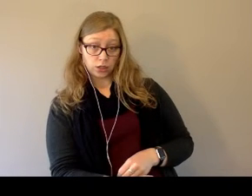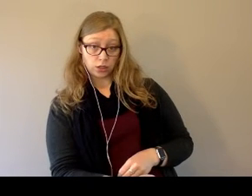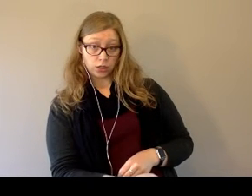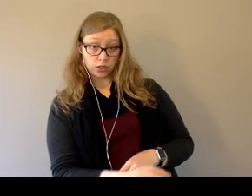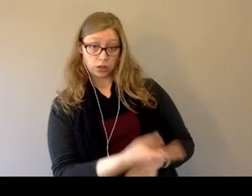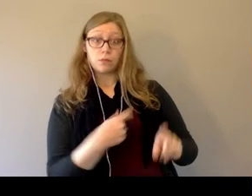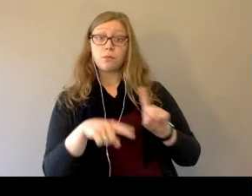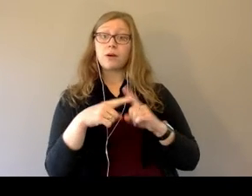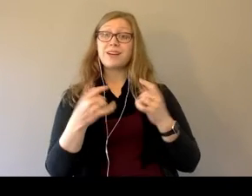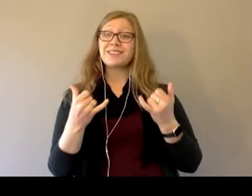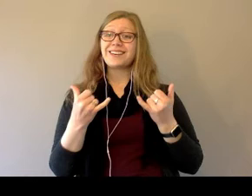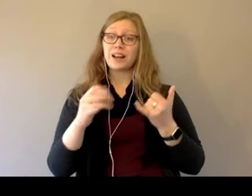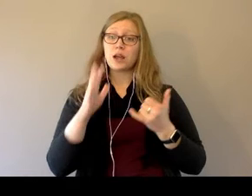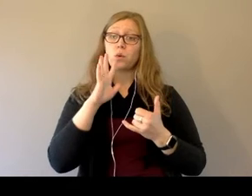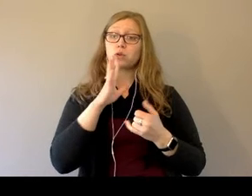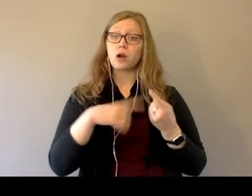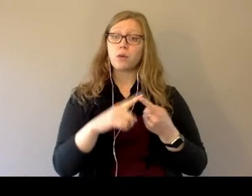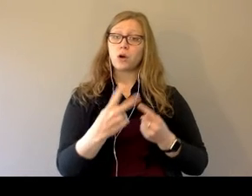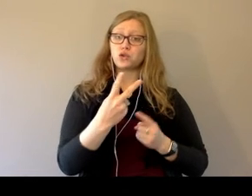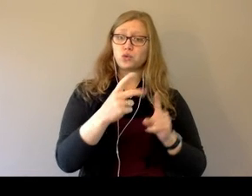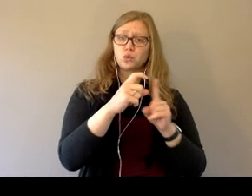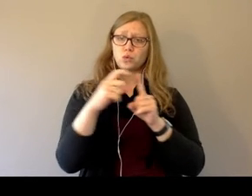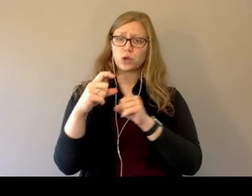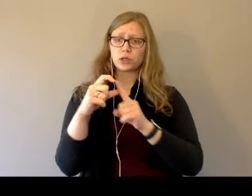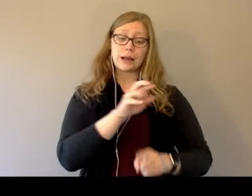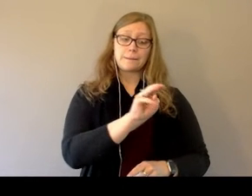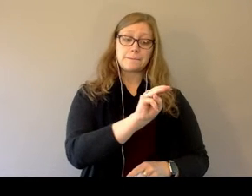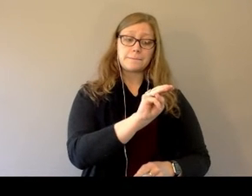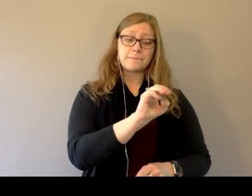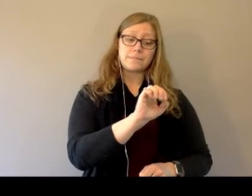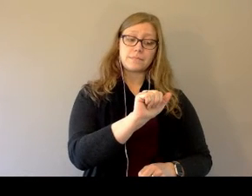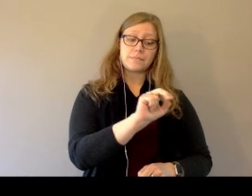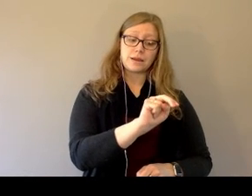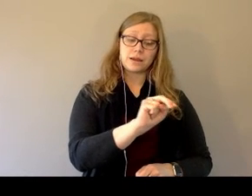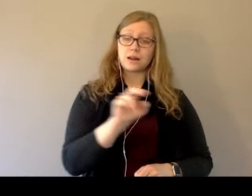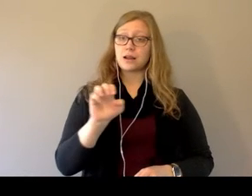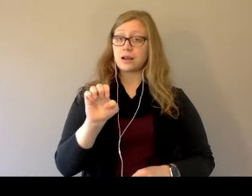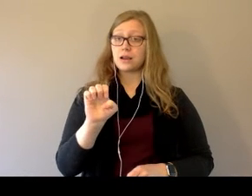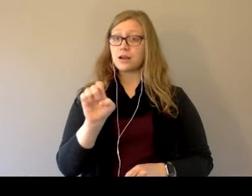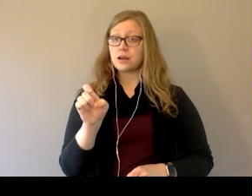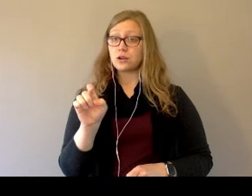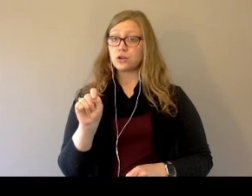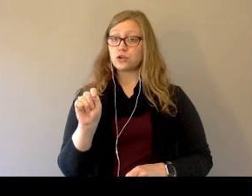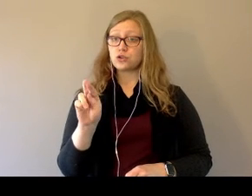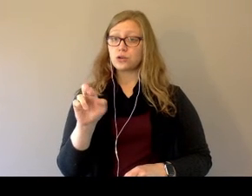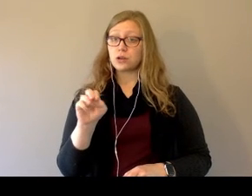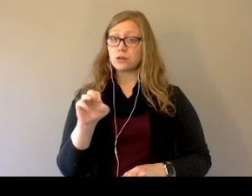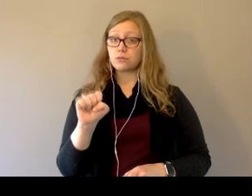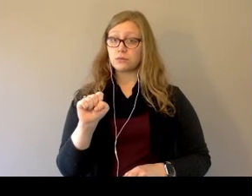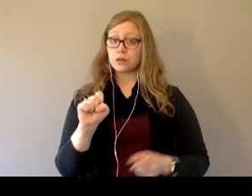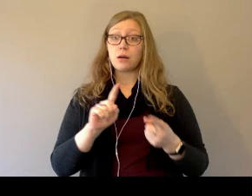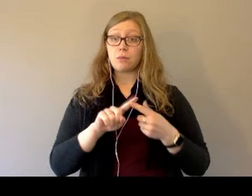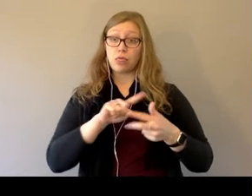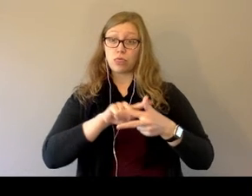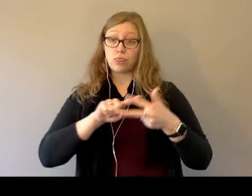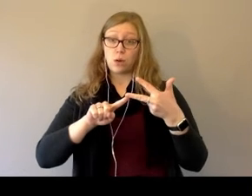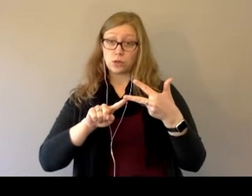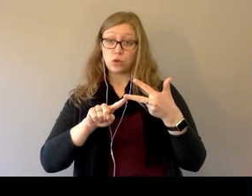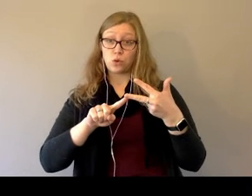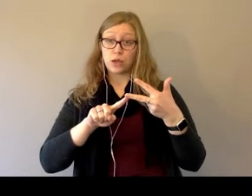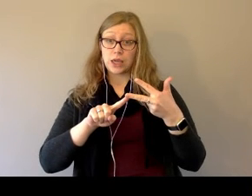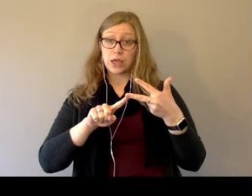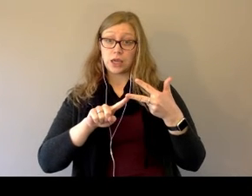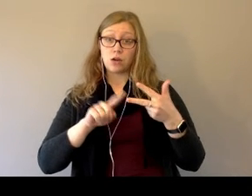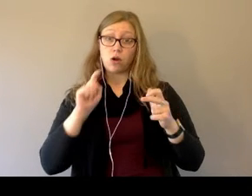called the mean and the extremes, but these three vocabulary are the focus. So we talk